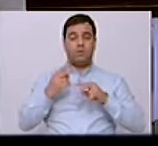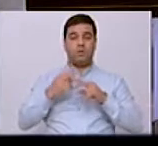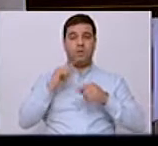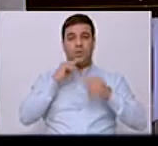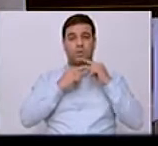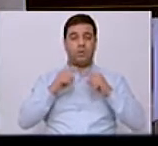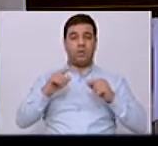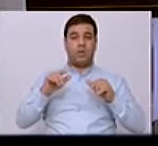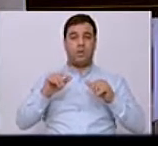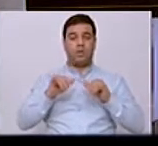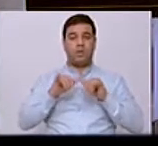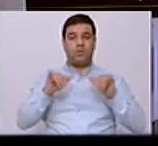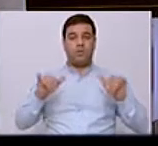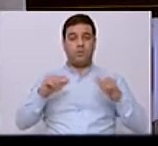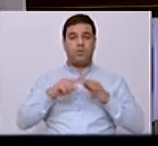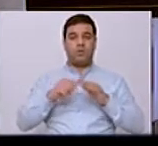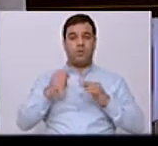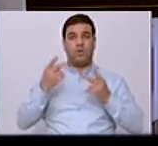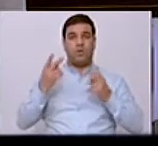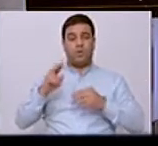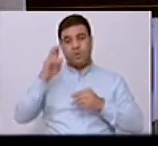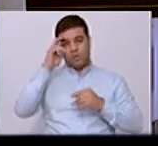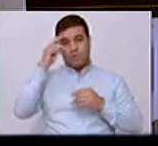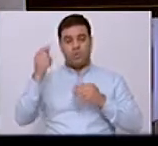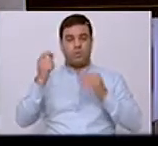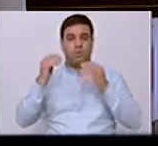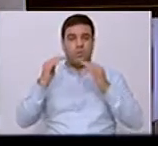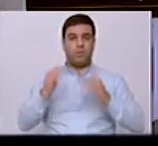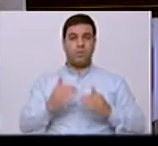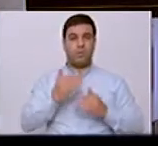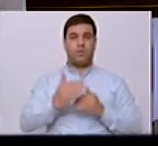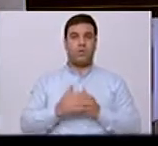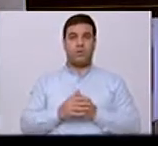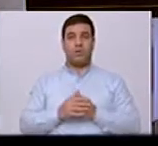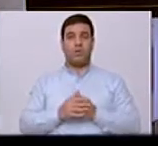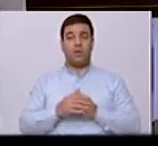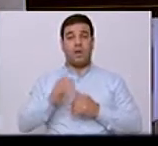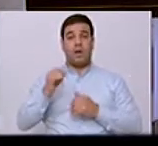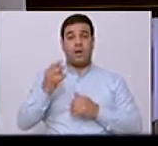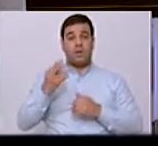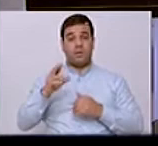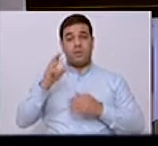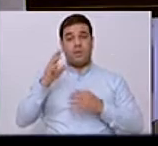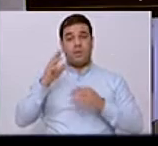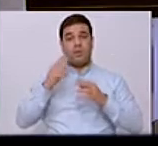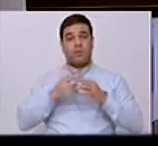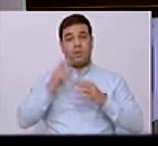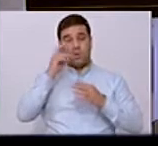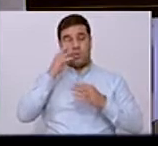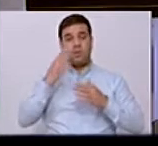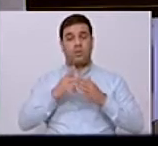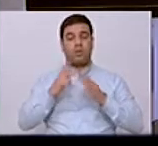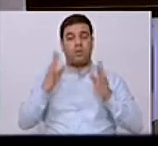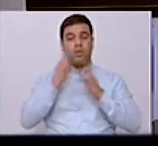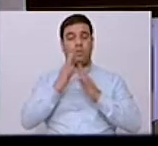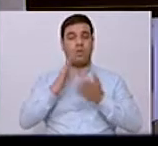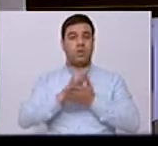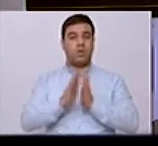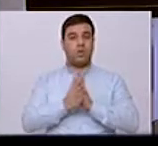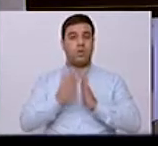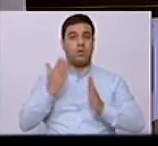rivojlanish ko'rsatkichlari bo'yicha qolgan davlatlarga nisbatan birmuncha pastroq. Osiyo mamlakatlari nafaqat tabiiy sharoiti,